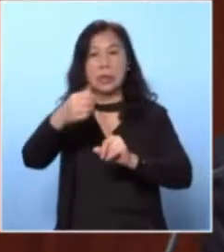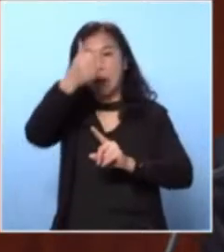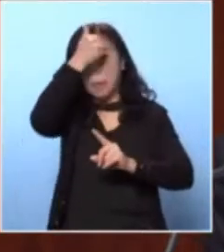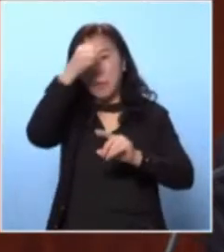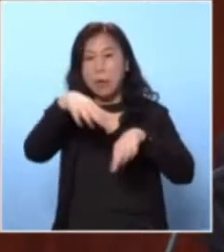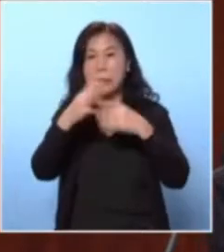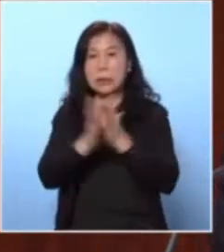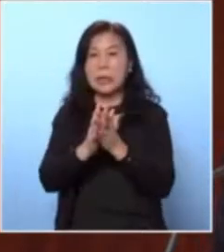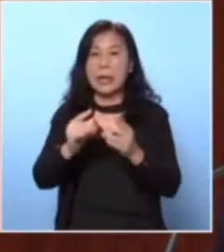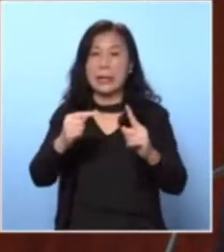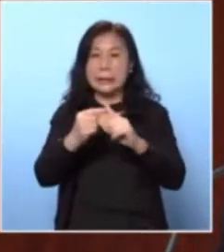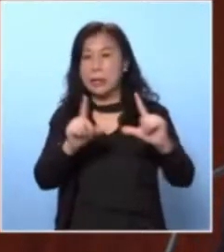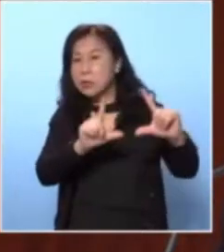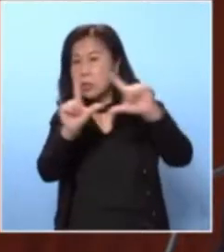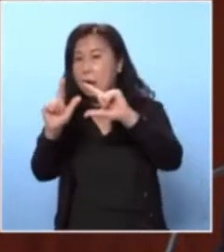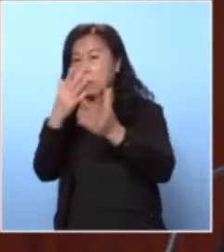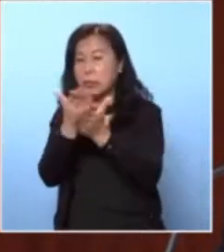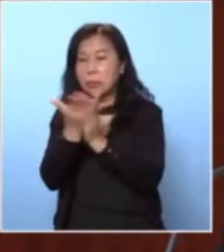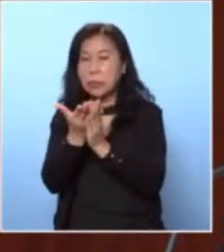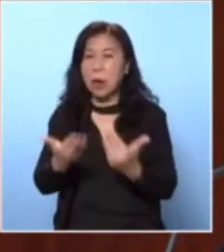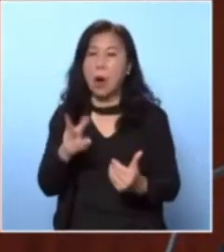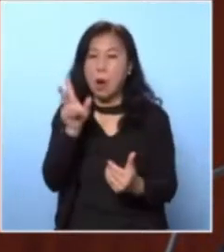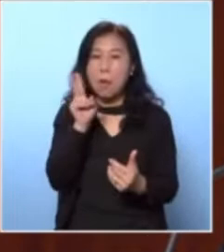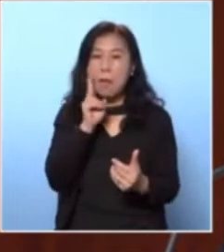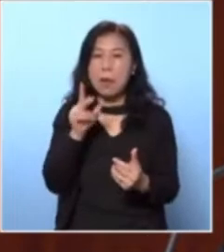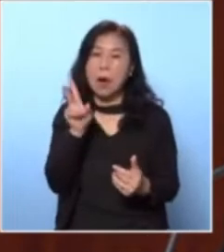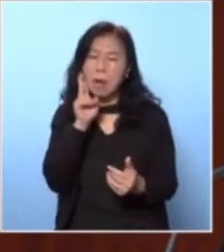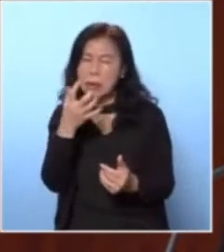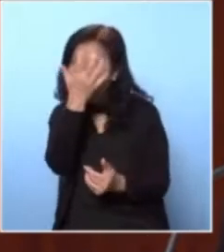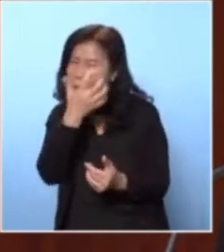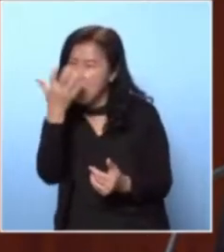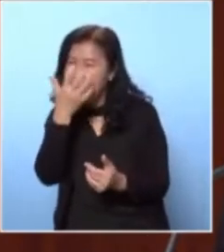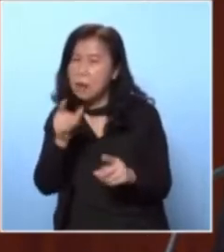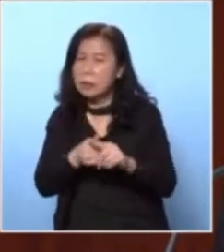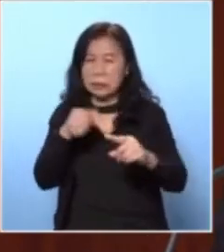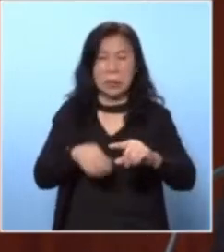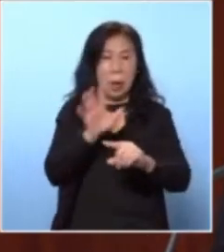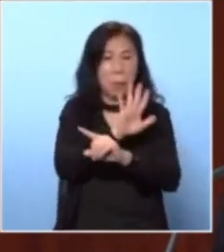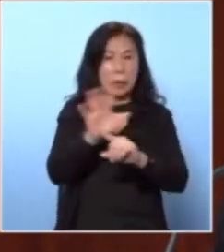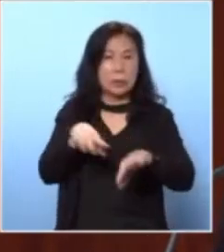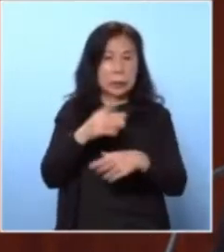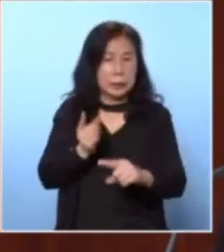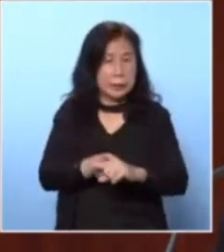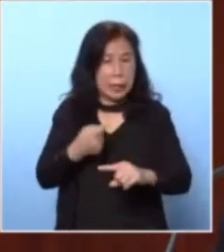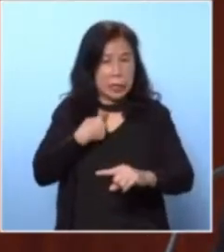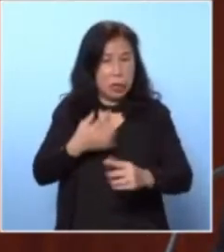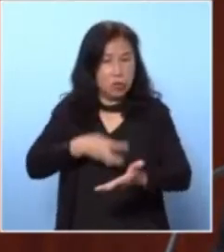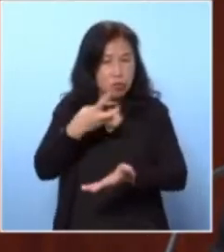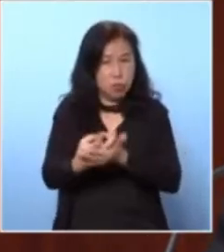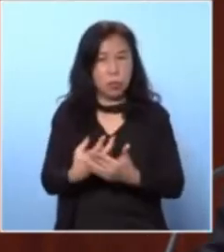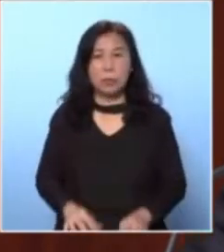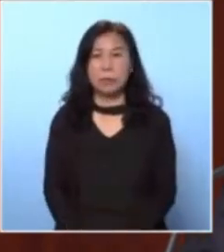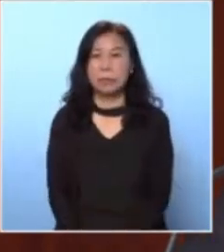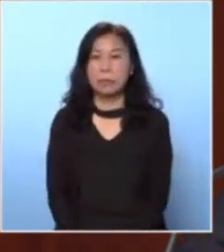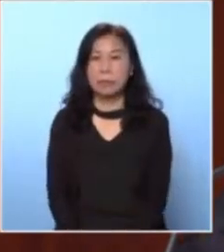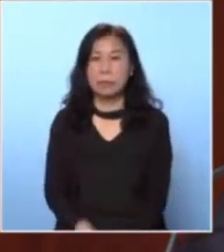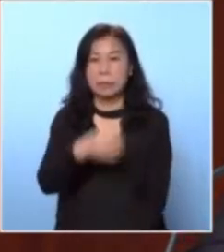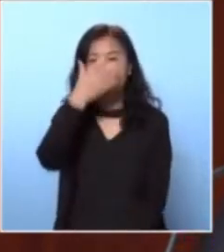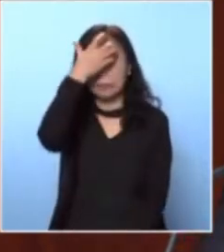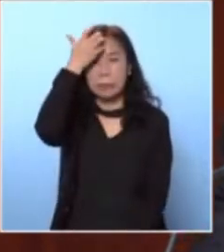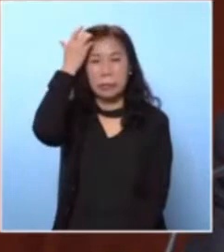camouflaged in the name of human rights, freedom, democracy, and livelihood. We must guard against those seeking to provoke